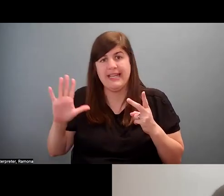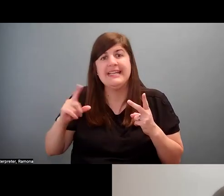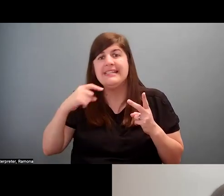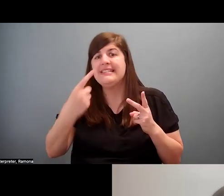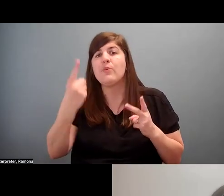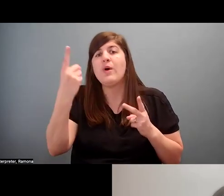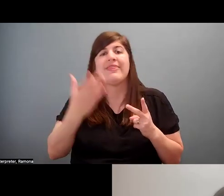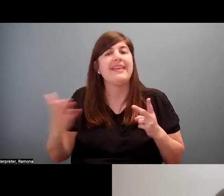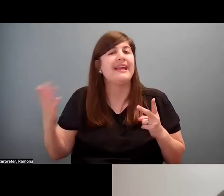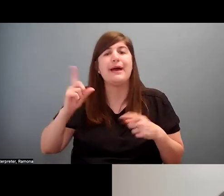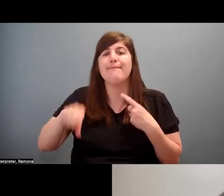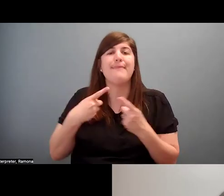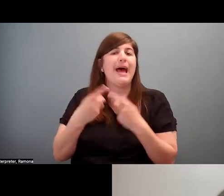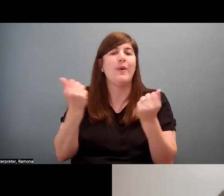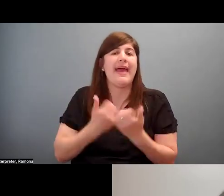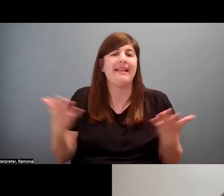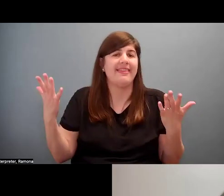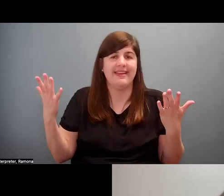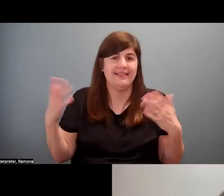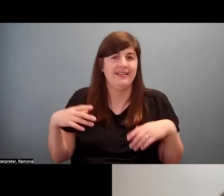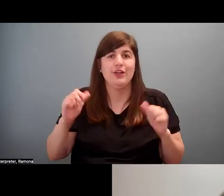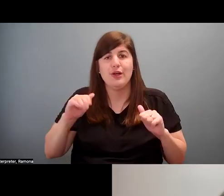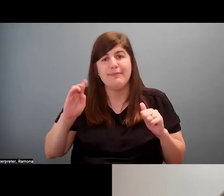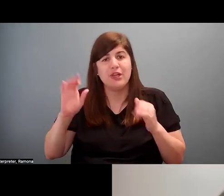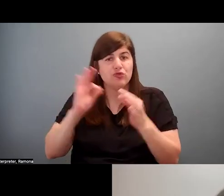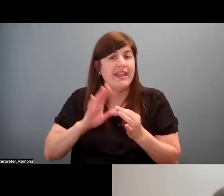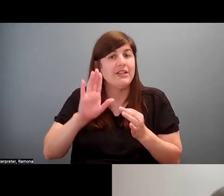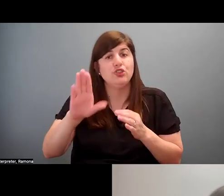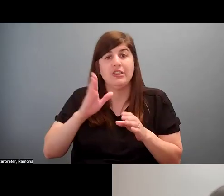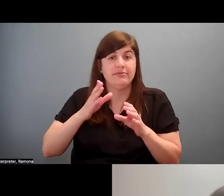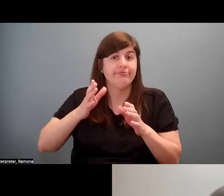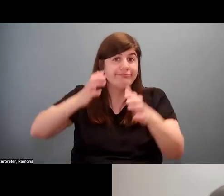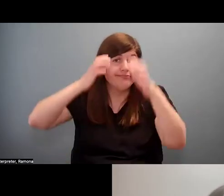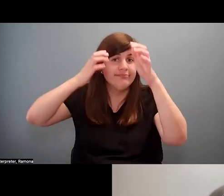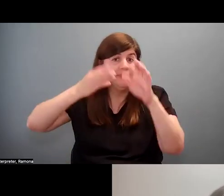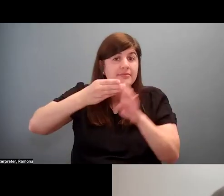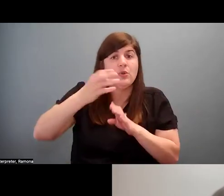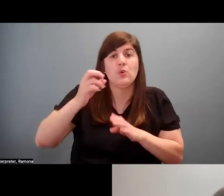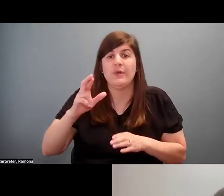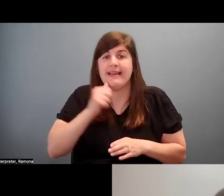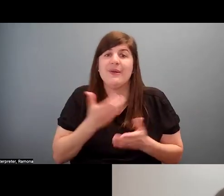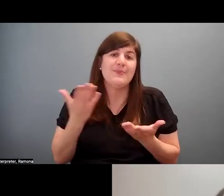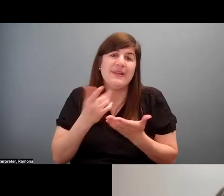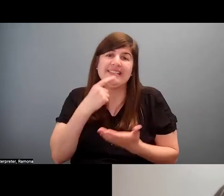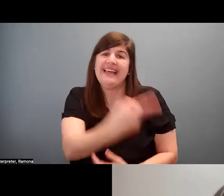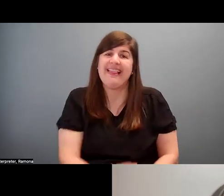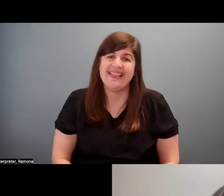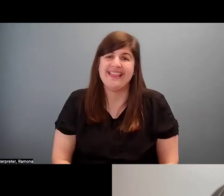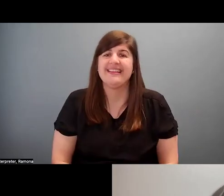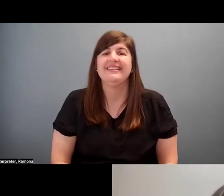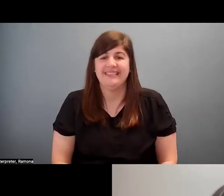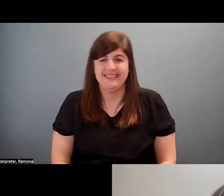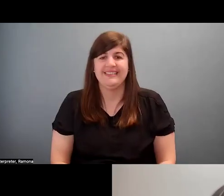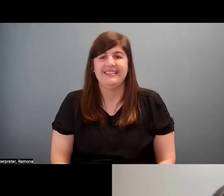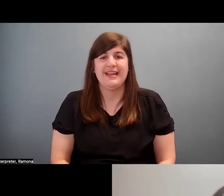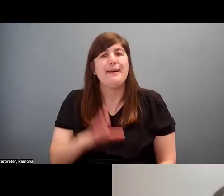thing about absolutely anything. It could be related to your area of expertise or not. What do you tell them? I tell everyone